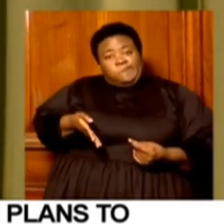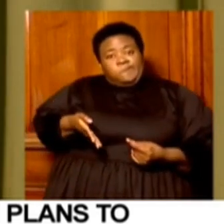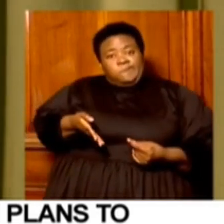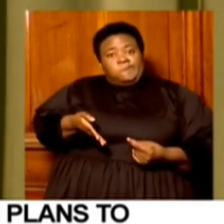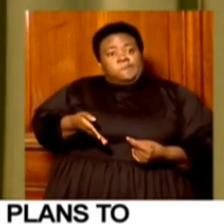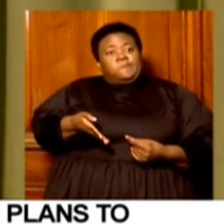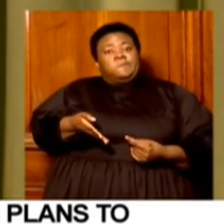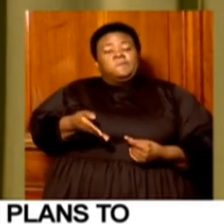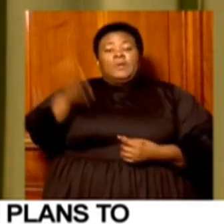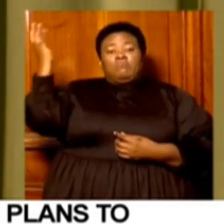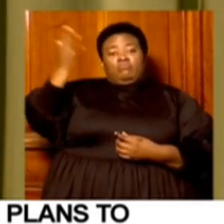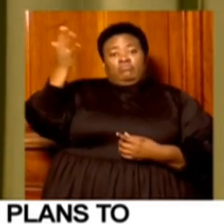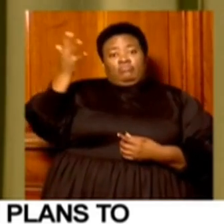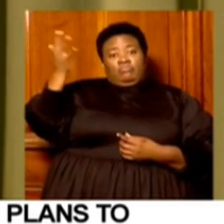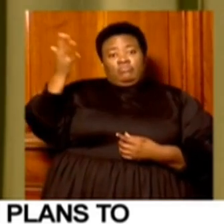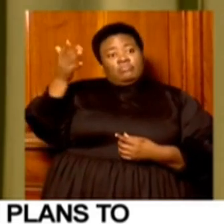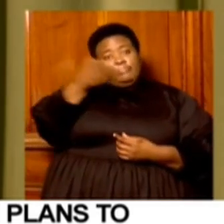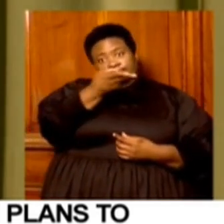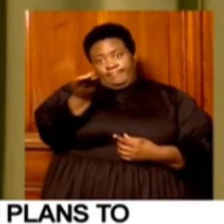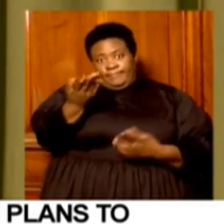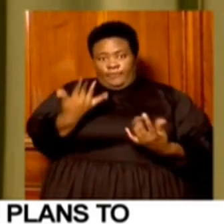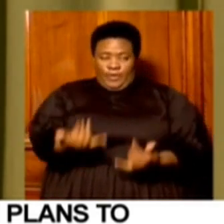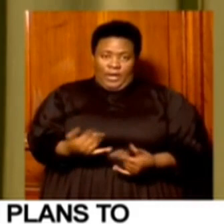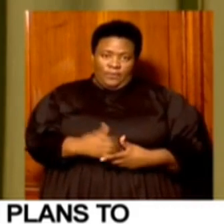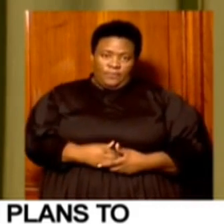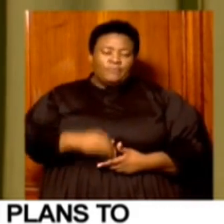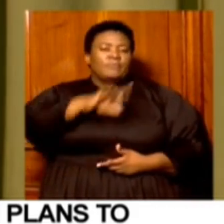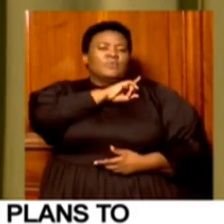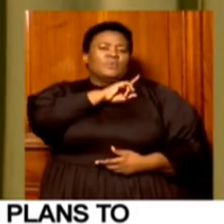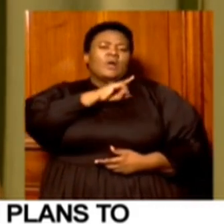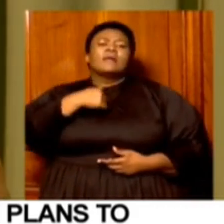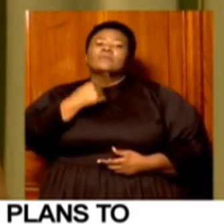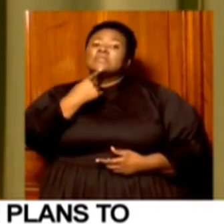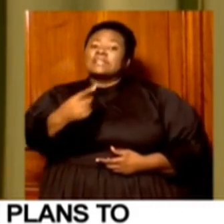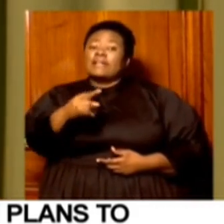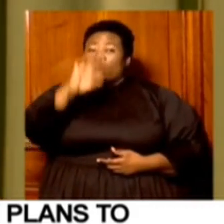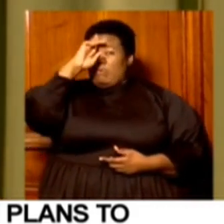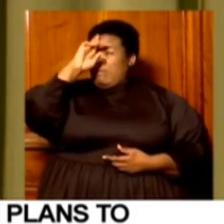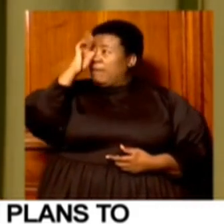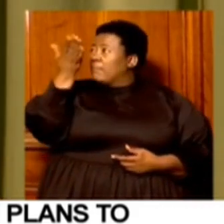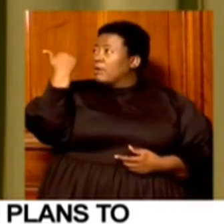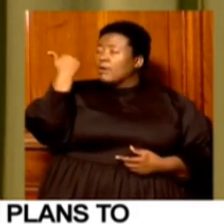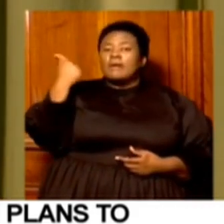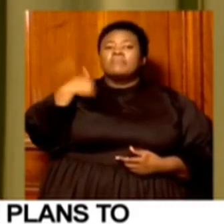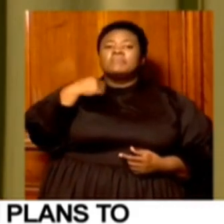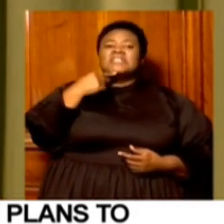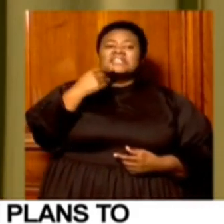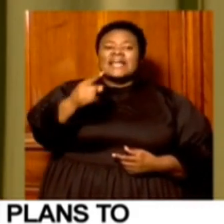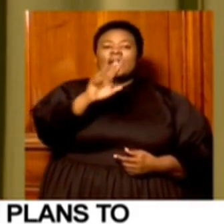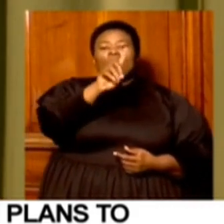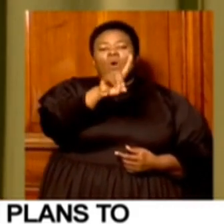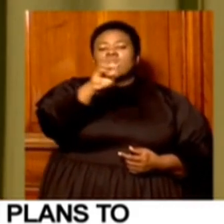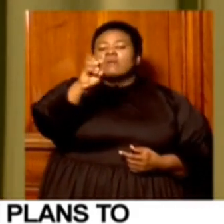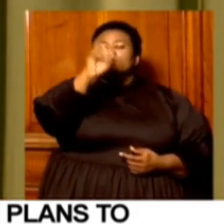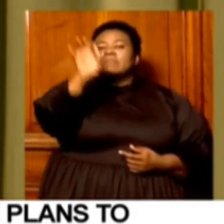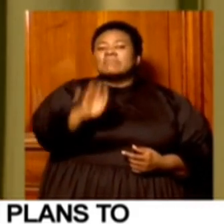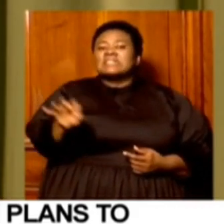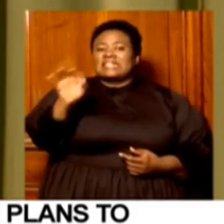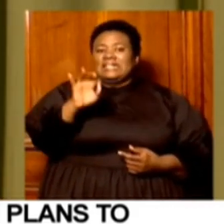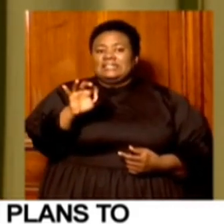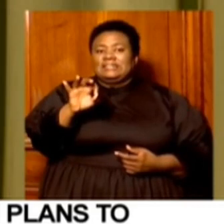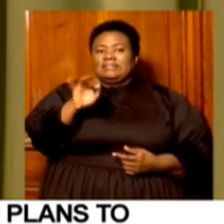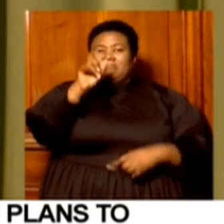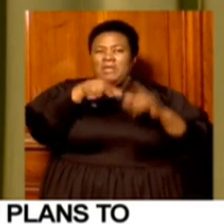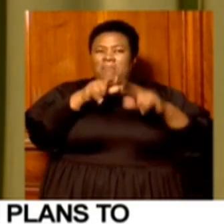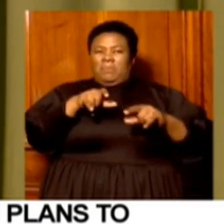South Africans at the present moment. And that is why we said, remember at some point, I did say 100%, and I was attacked